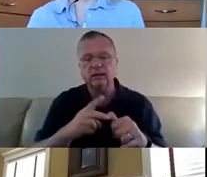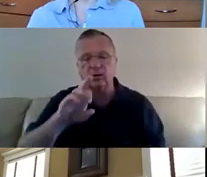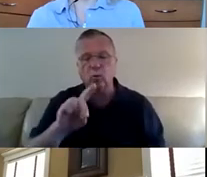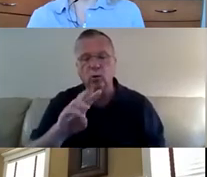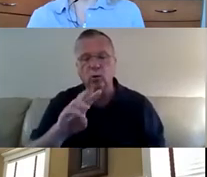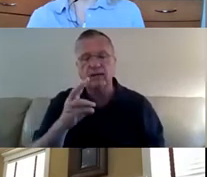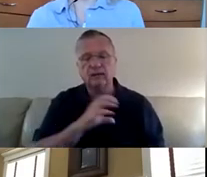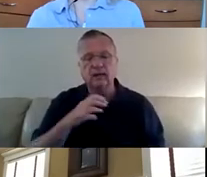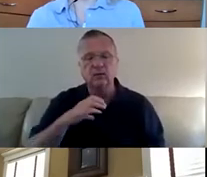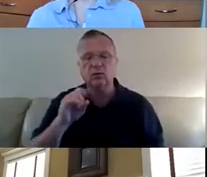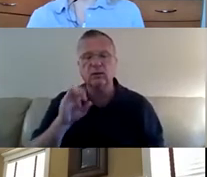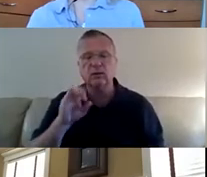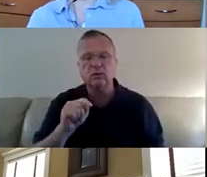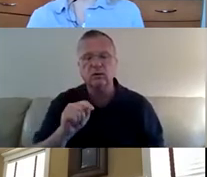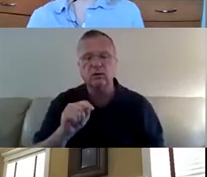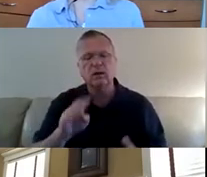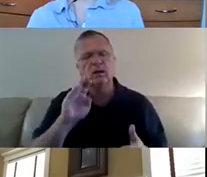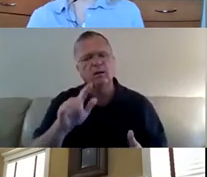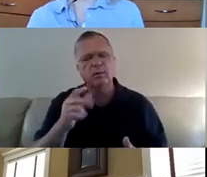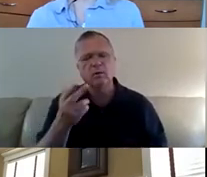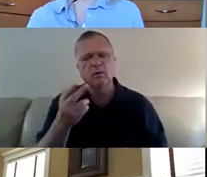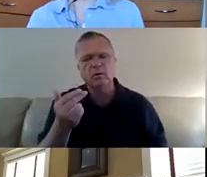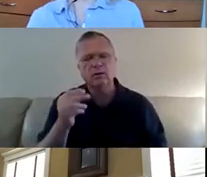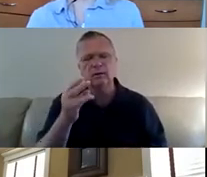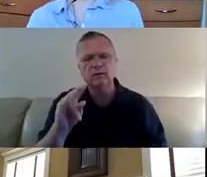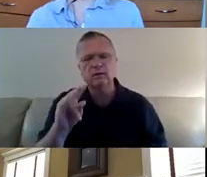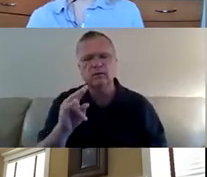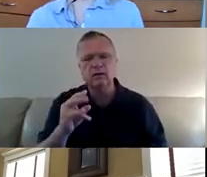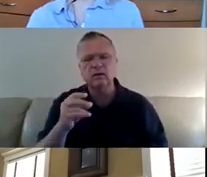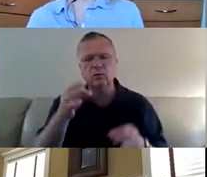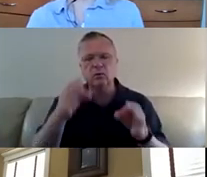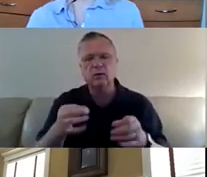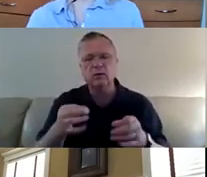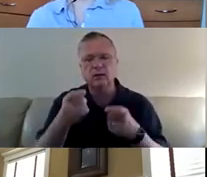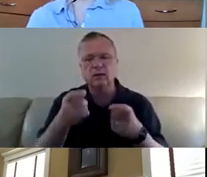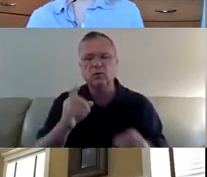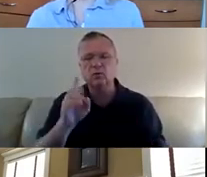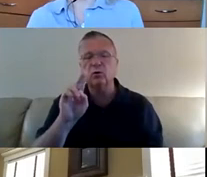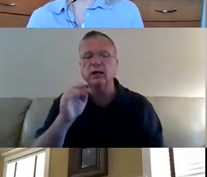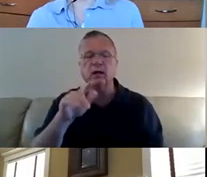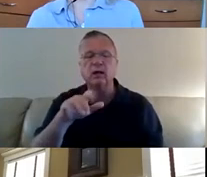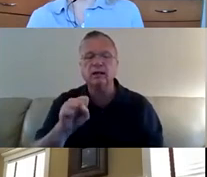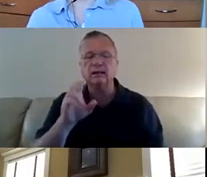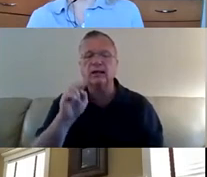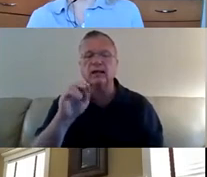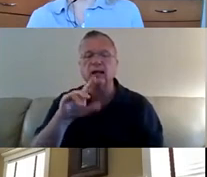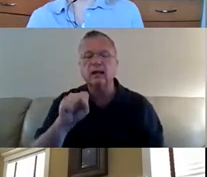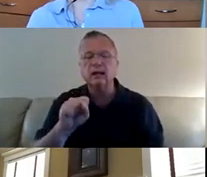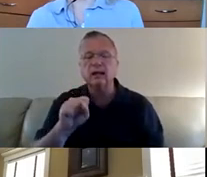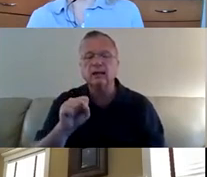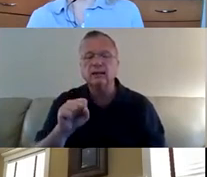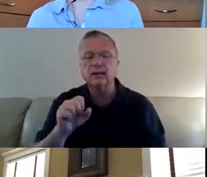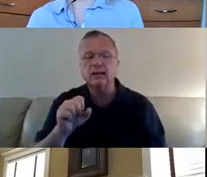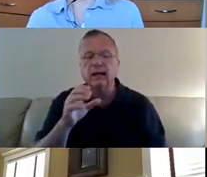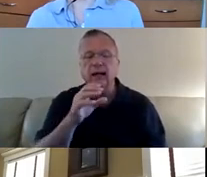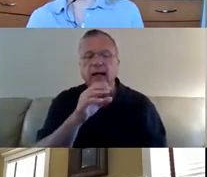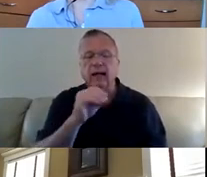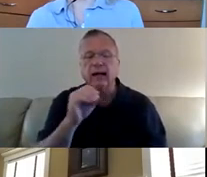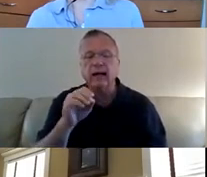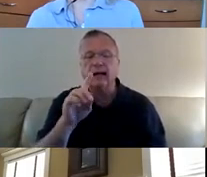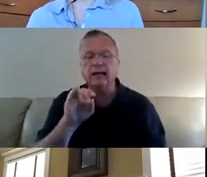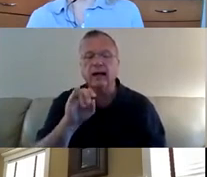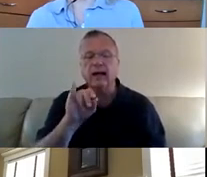Number 1317, Resolution granting unto Nicholas, and Diane Landis, their